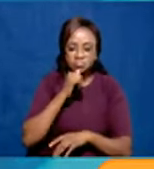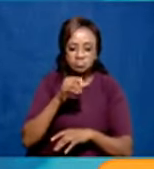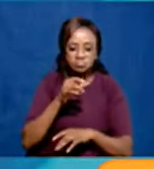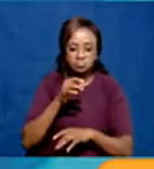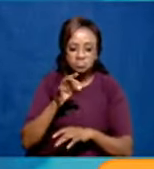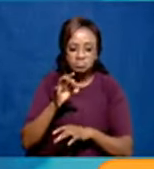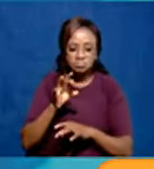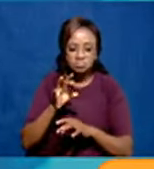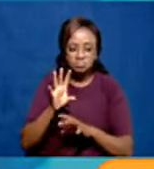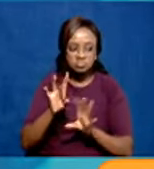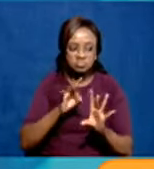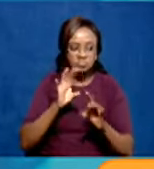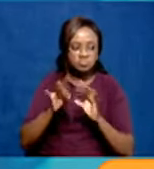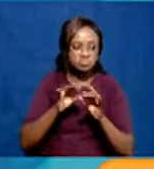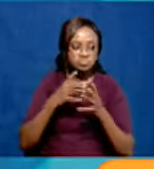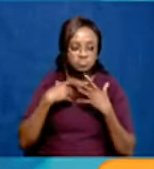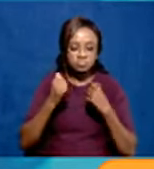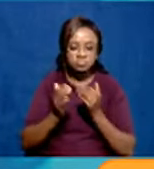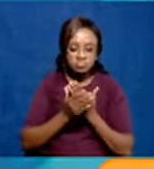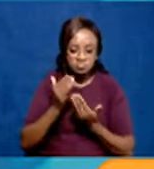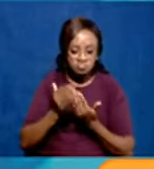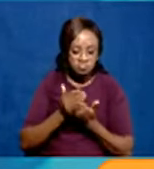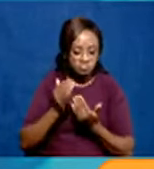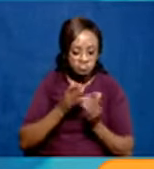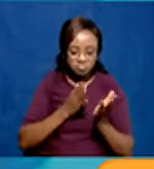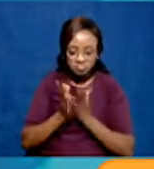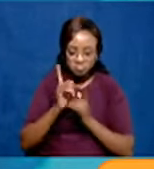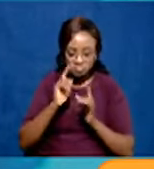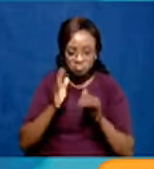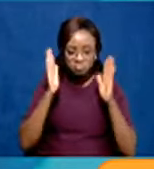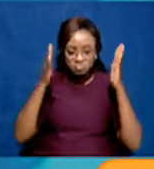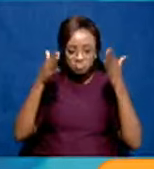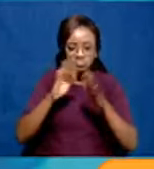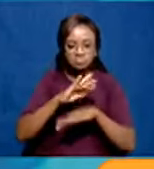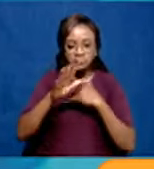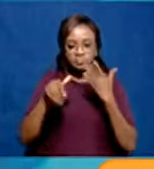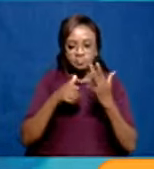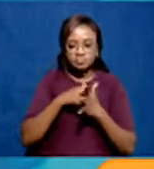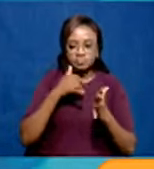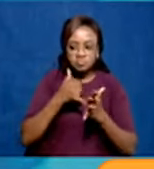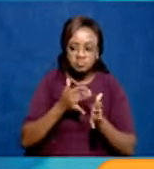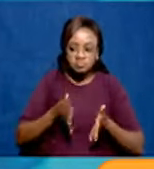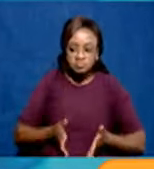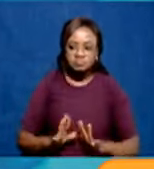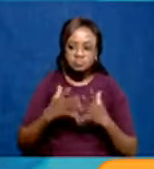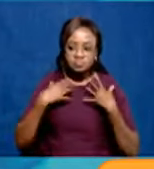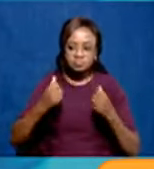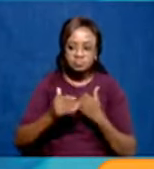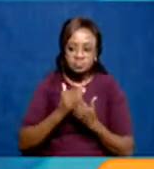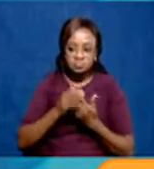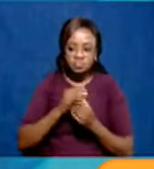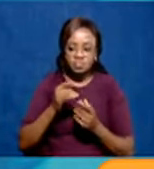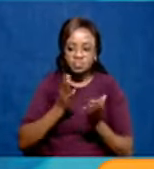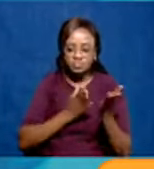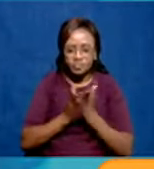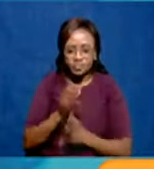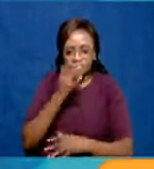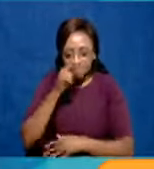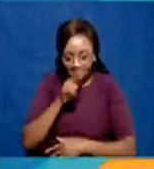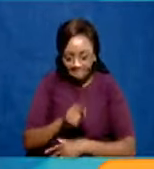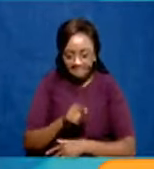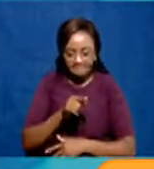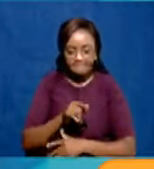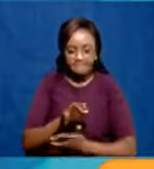healthcare services. Okay. There need to be focus on all healthcare services, including reproductive healthcare services, because that is at the